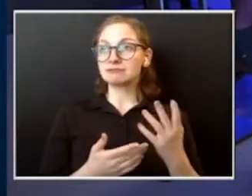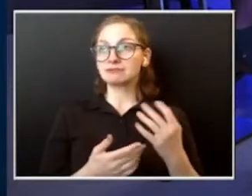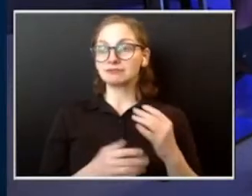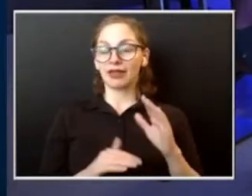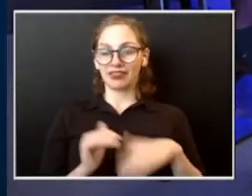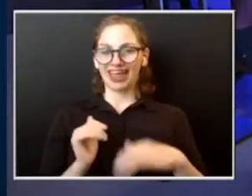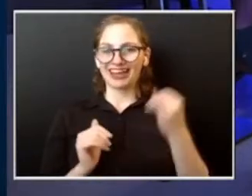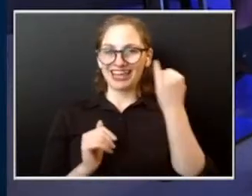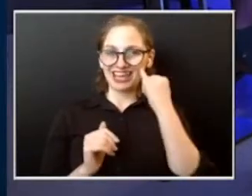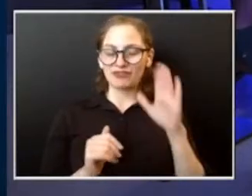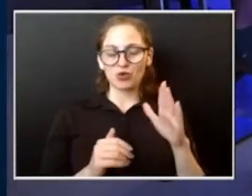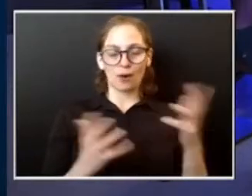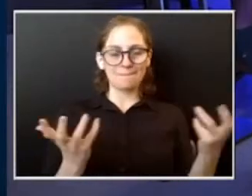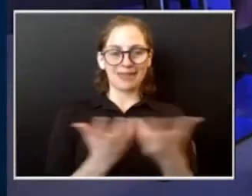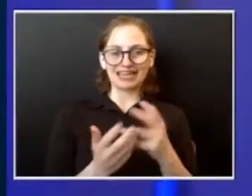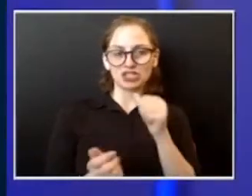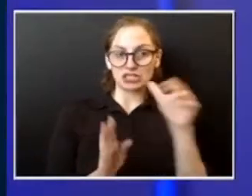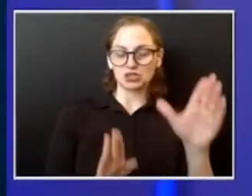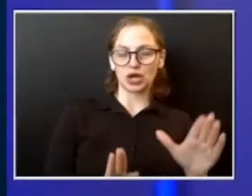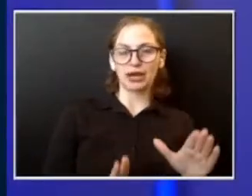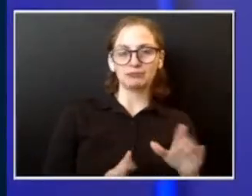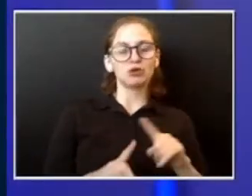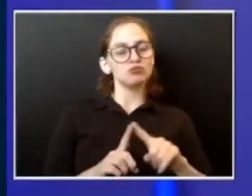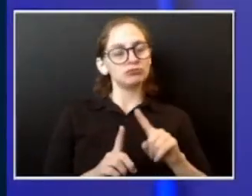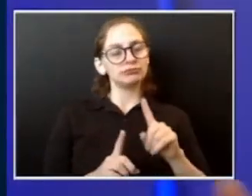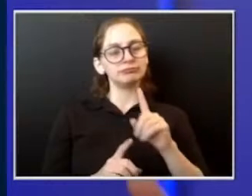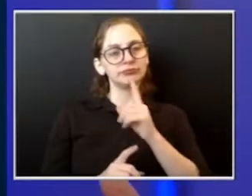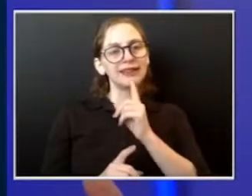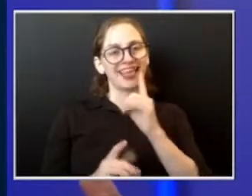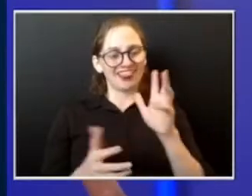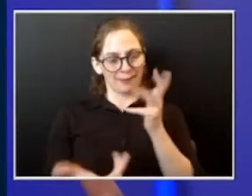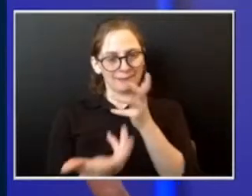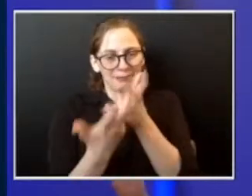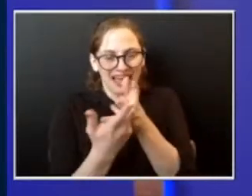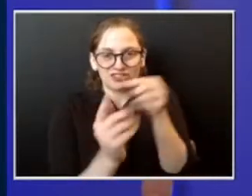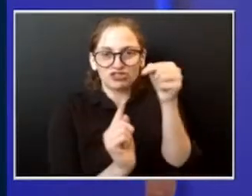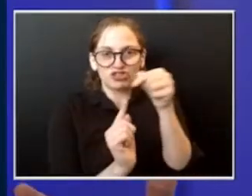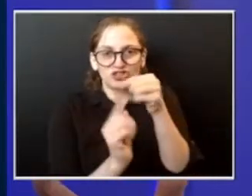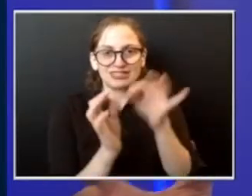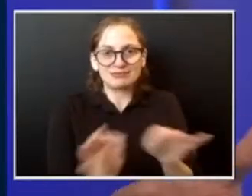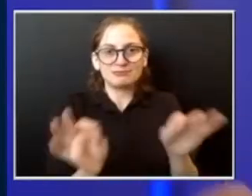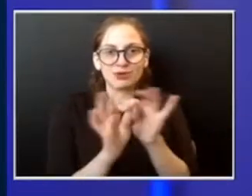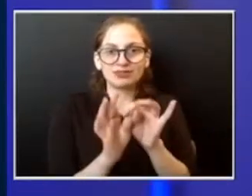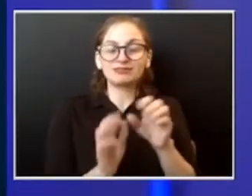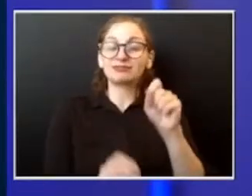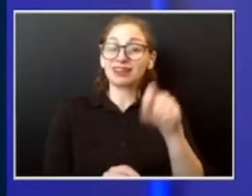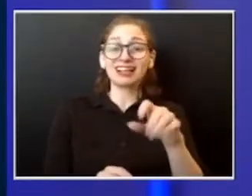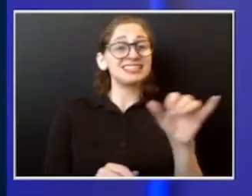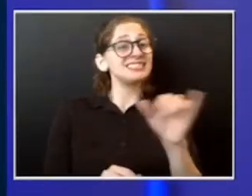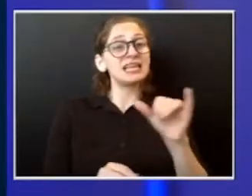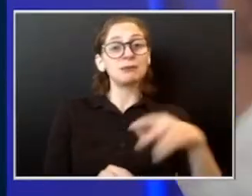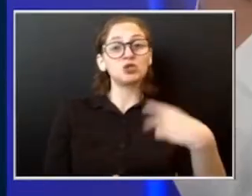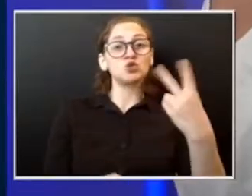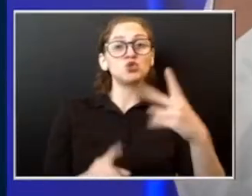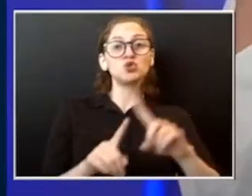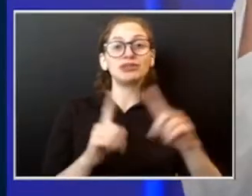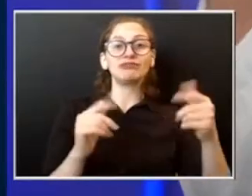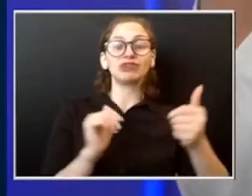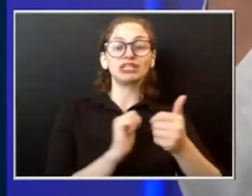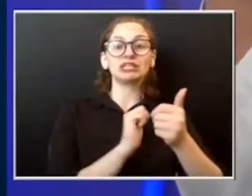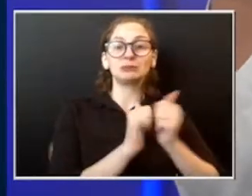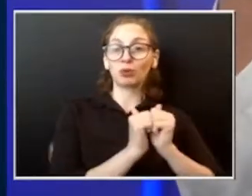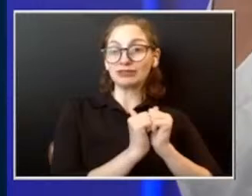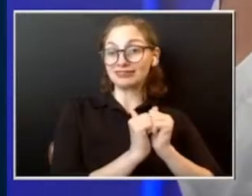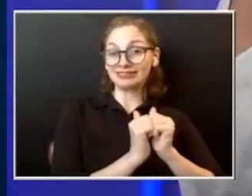day. Yeah, and I think just like 2 different sports teams, the kidney will find its new home up front.